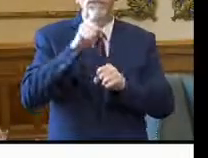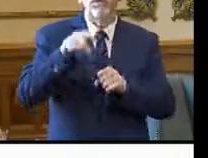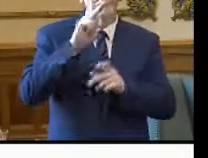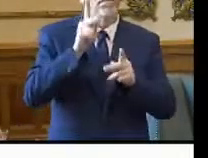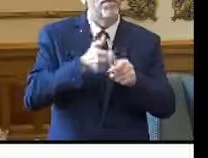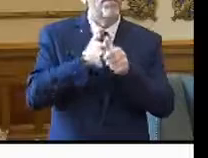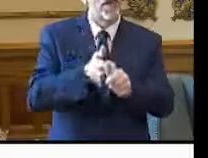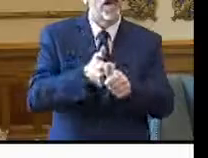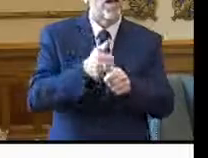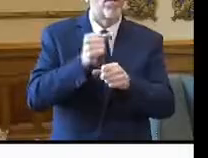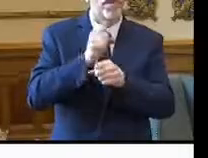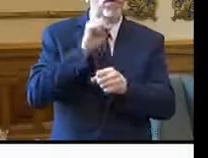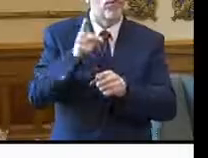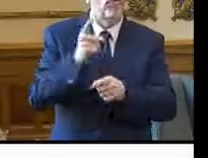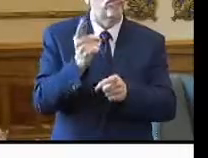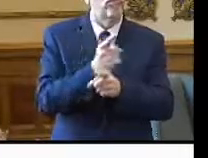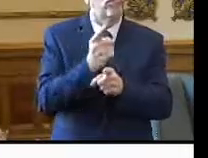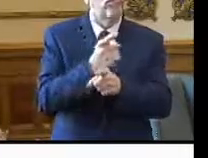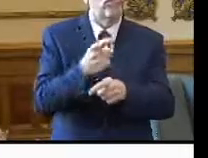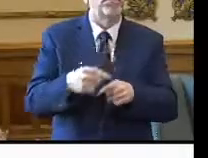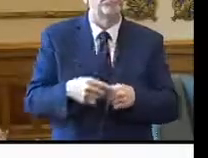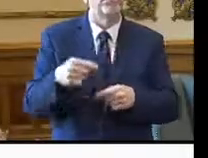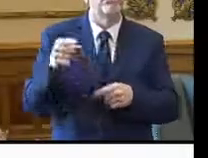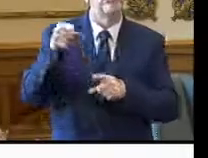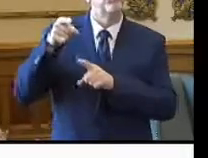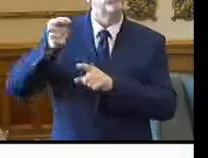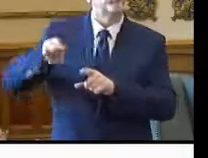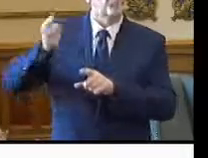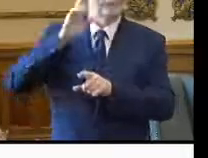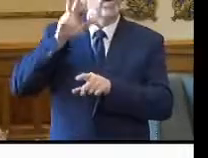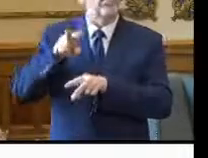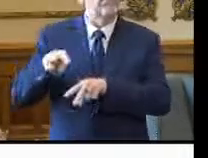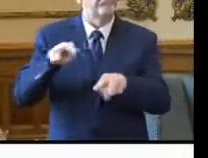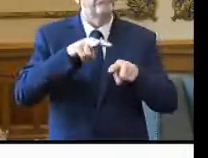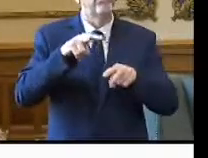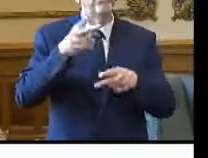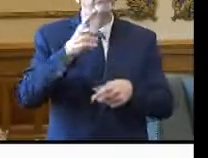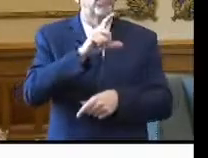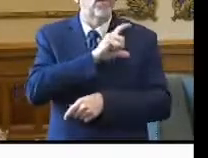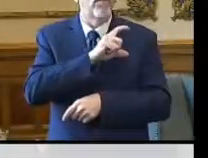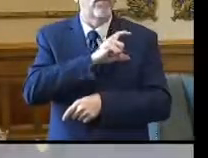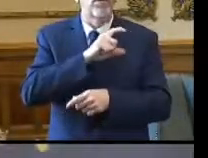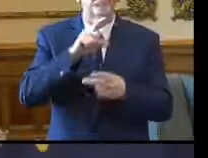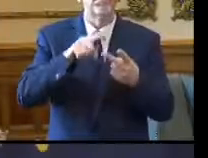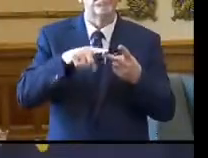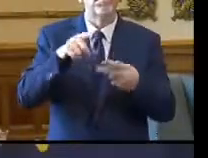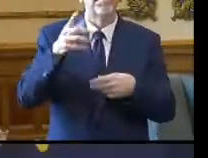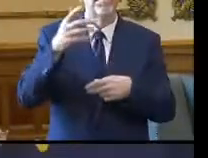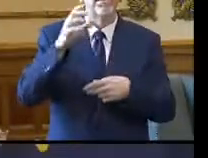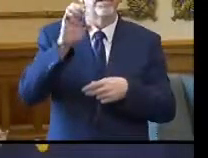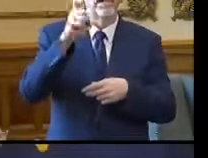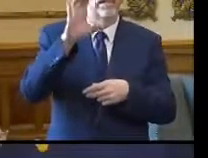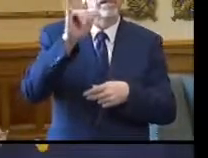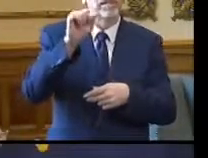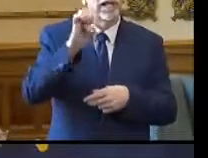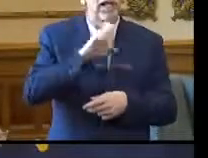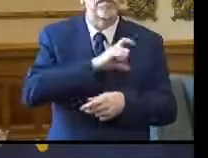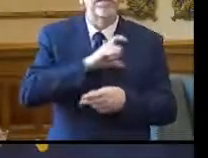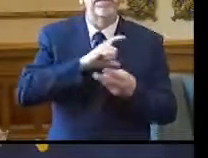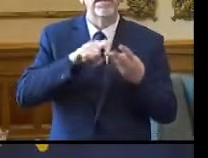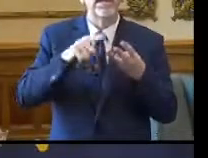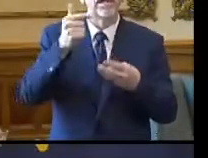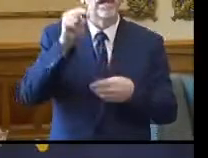and complied with. He'll be overseeing personnel, law enforcement personnel at ATC, at excise, at gaming,